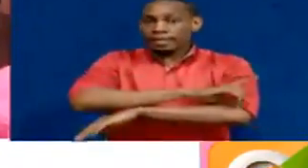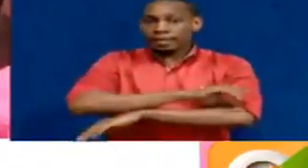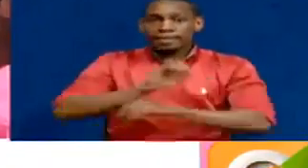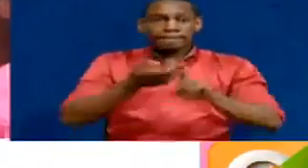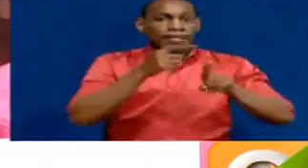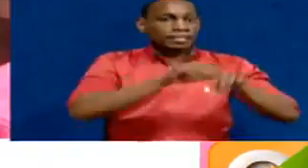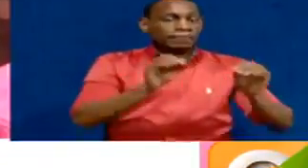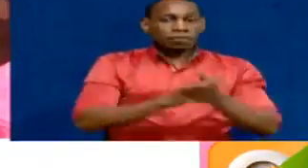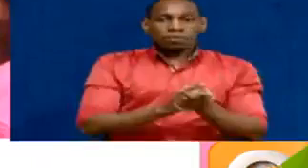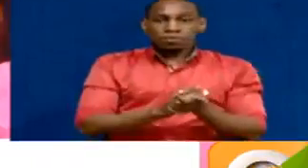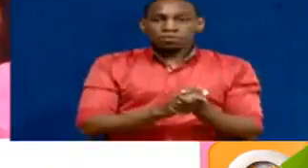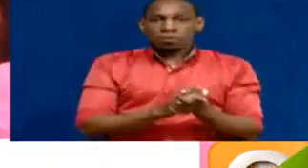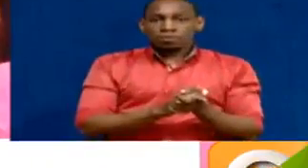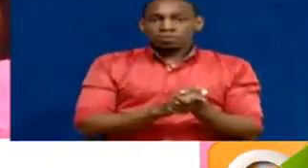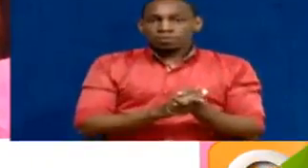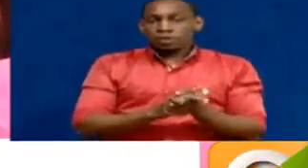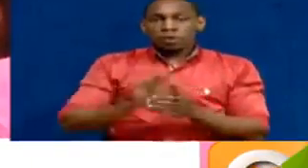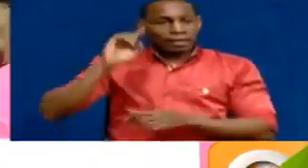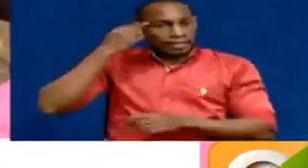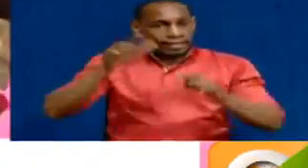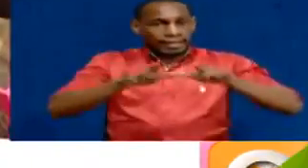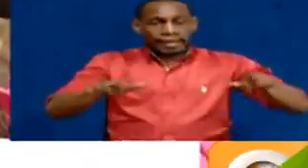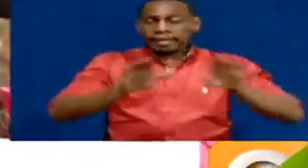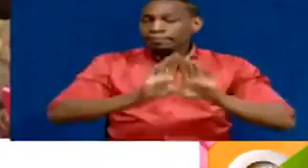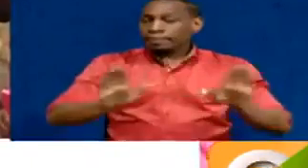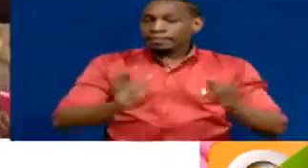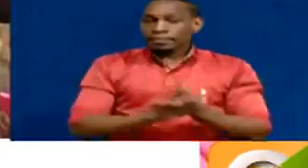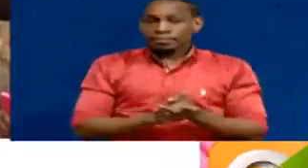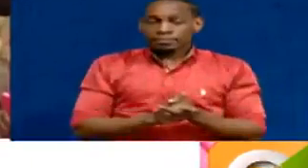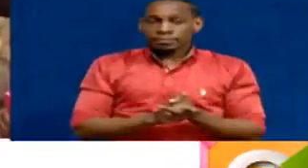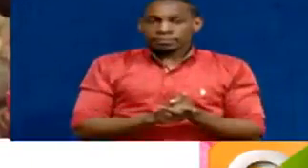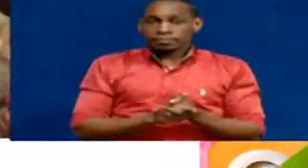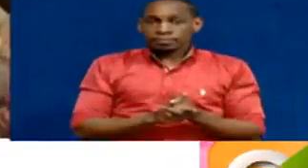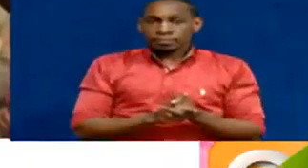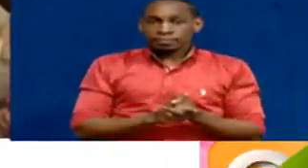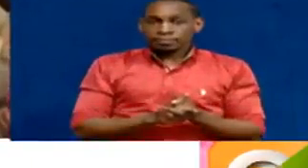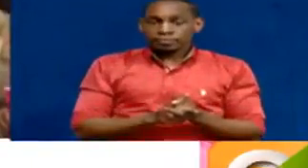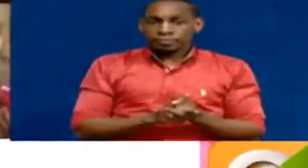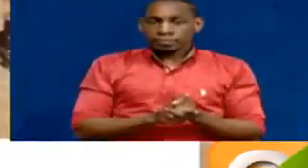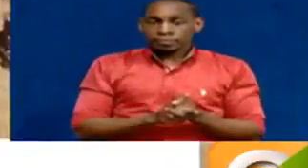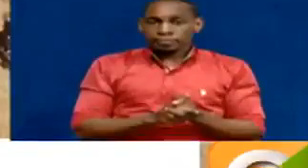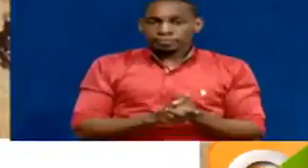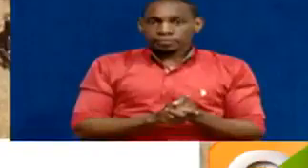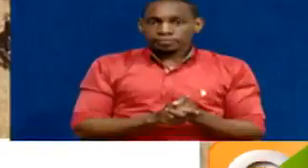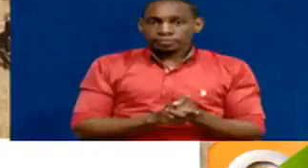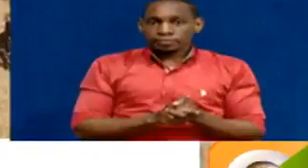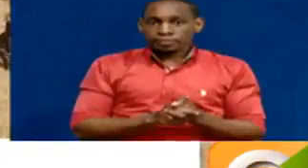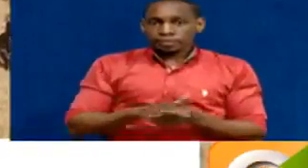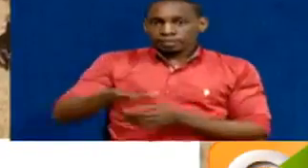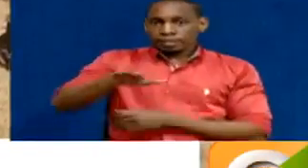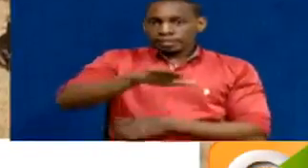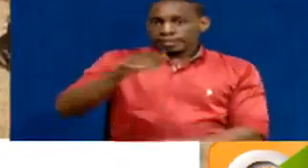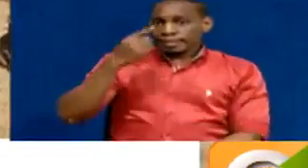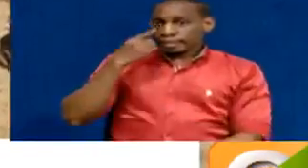si mara moja, fikiri yao ni ardhi. Si tumekosa ng'ombe, tumekosa watu. Aruka